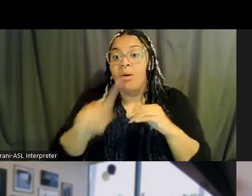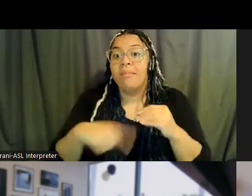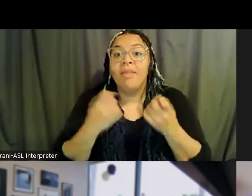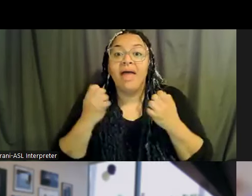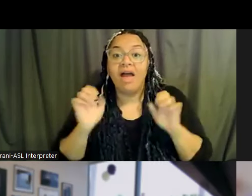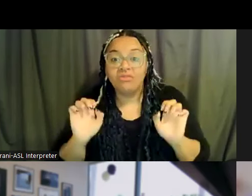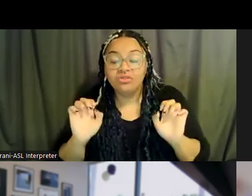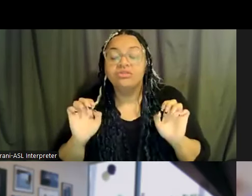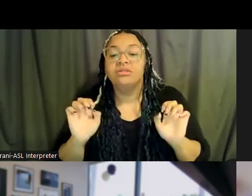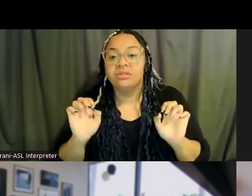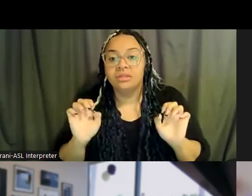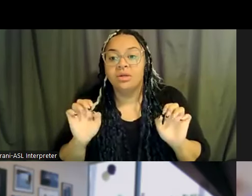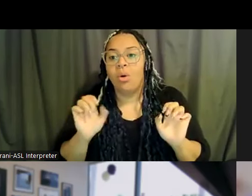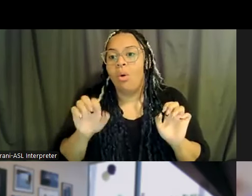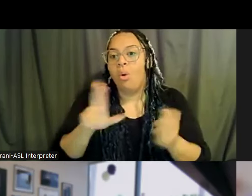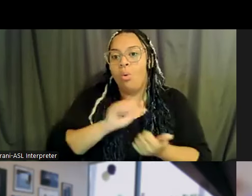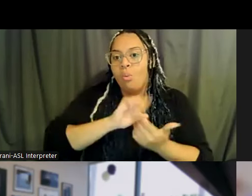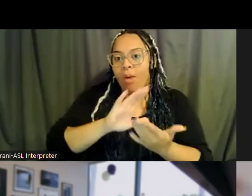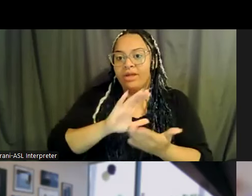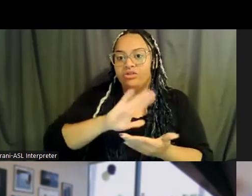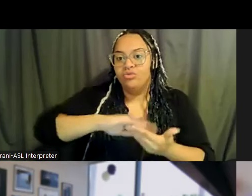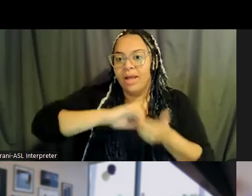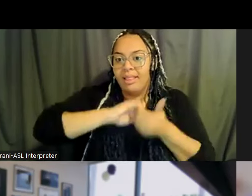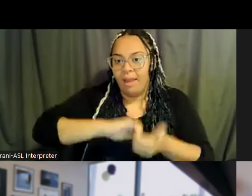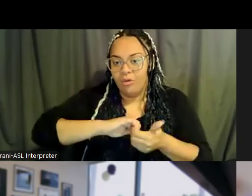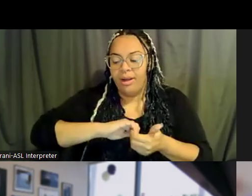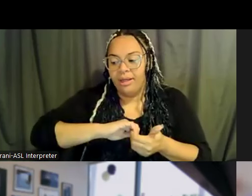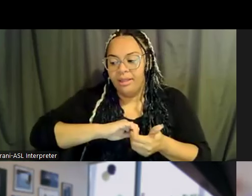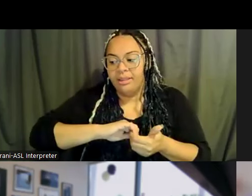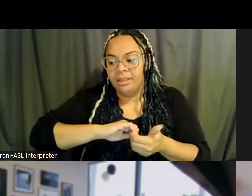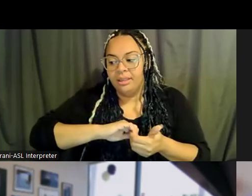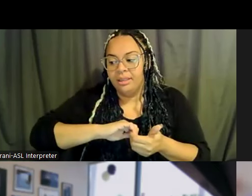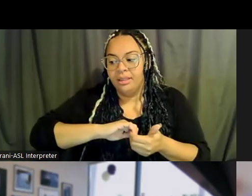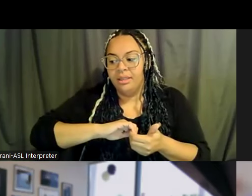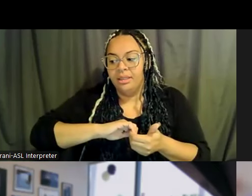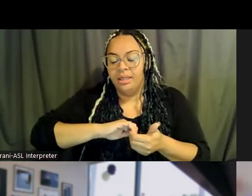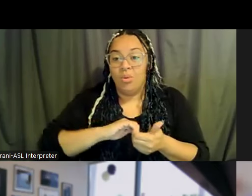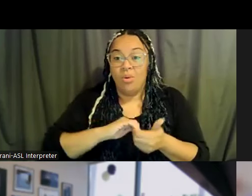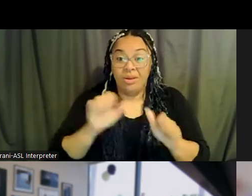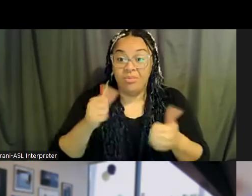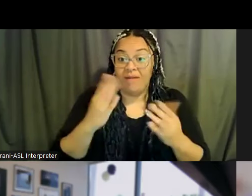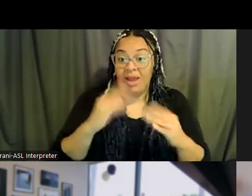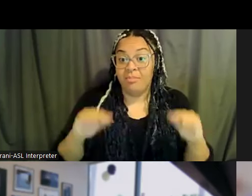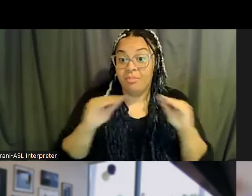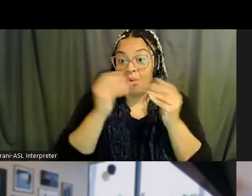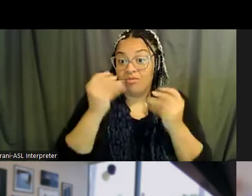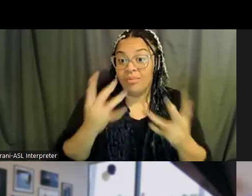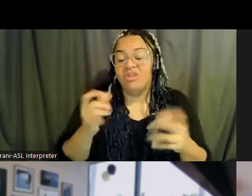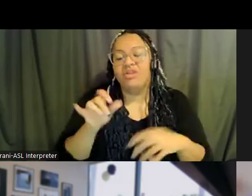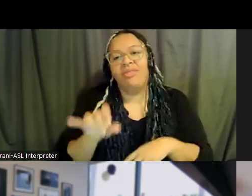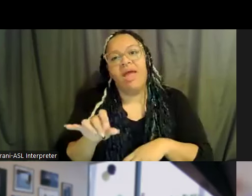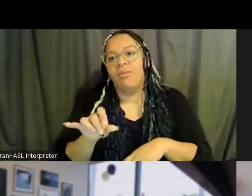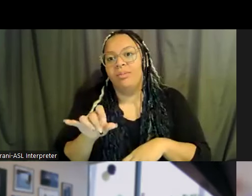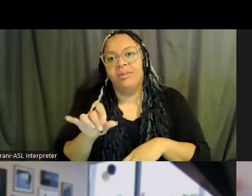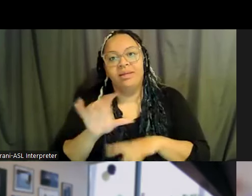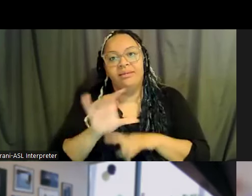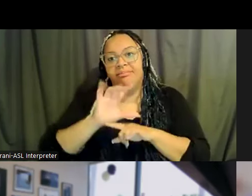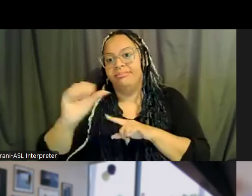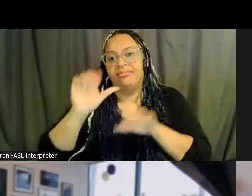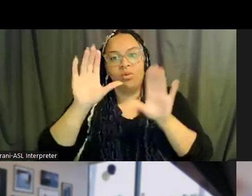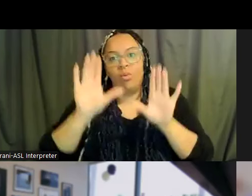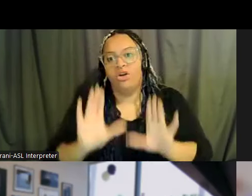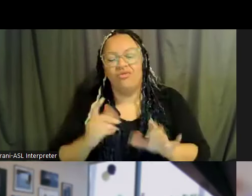or ways to collaborate where we can provide more of this information, that would be wonderful. And I'm